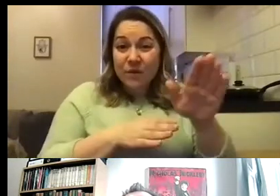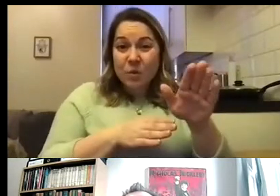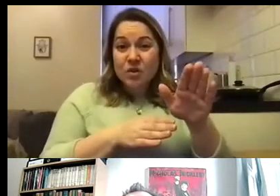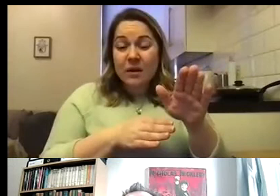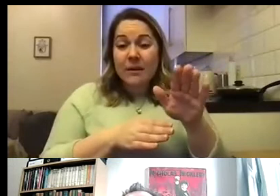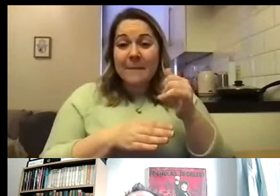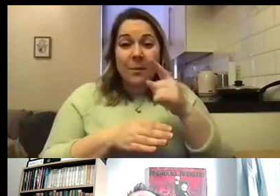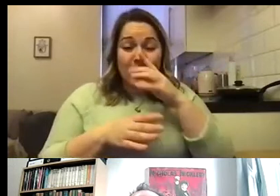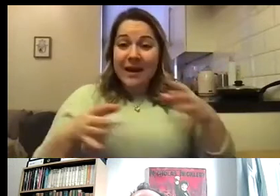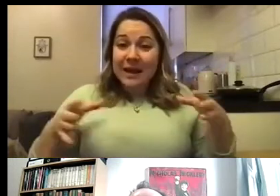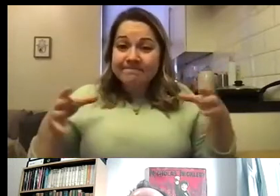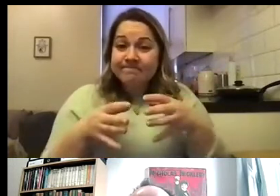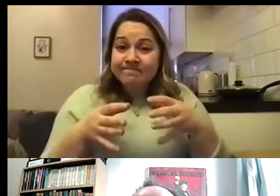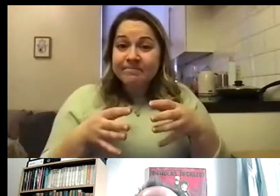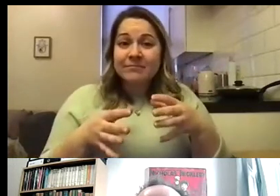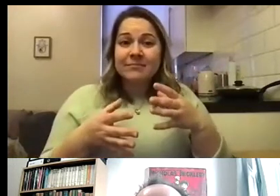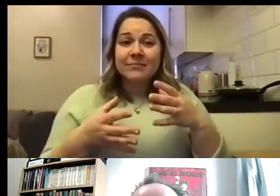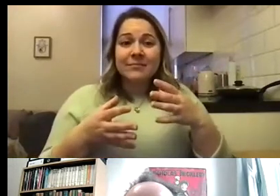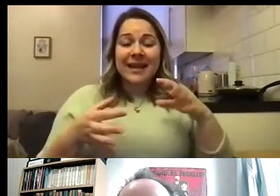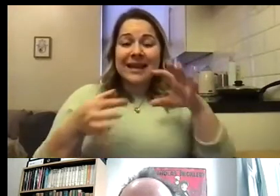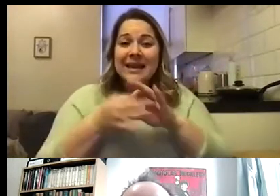get together a complete history of everybody that was involved in it.